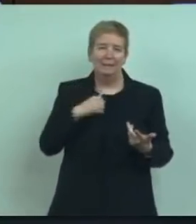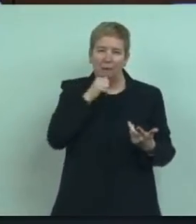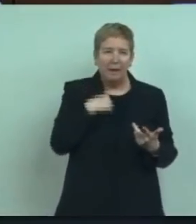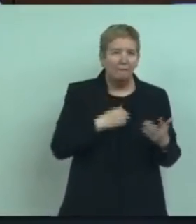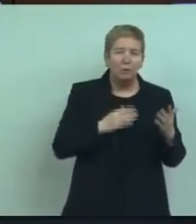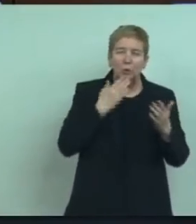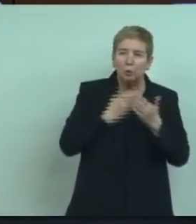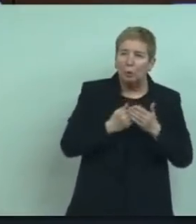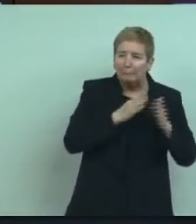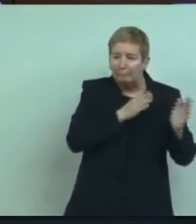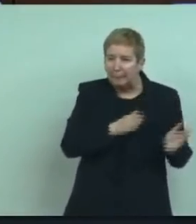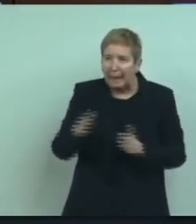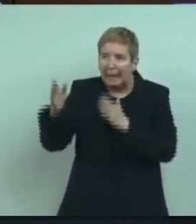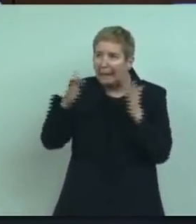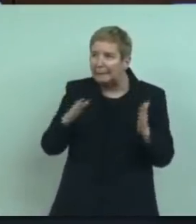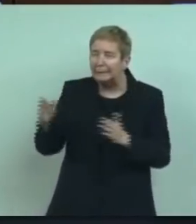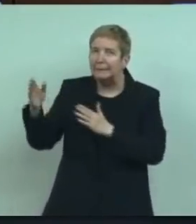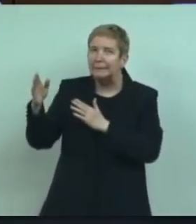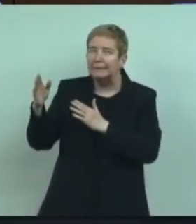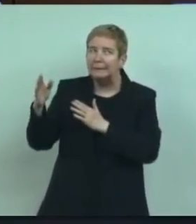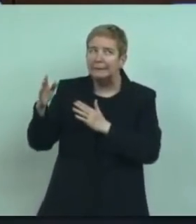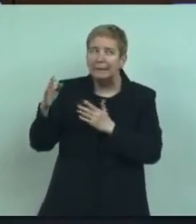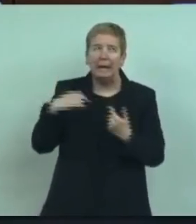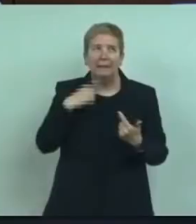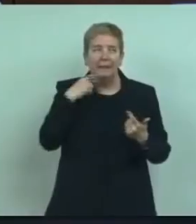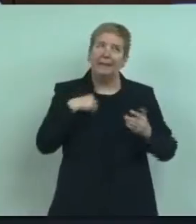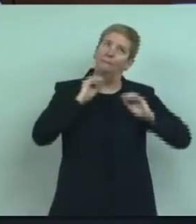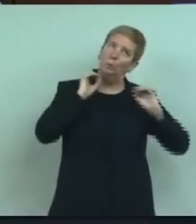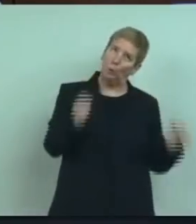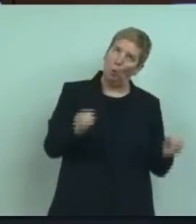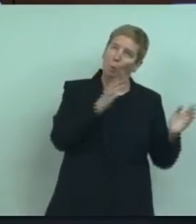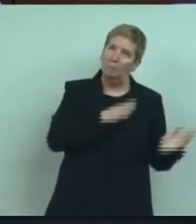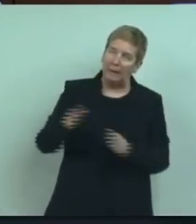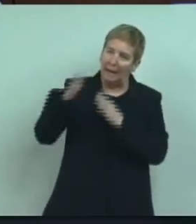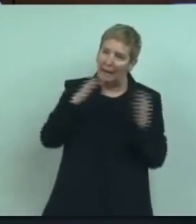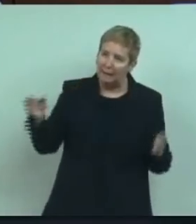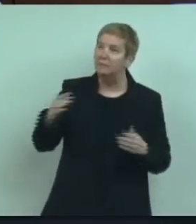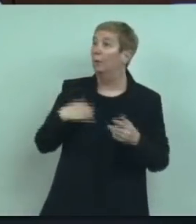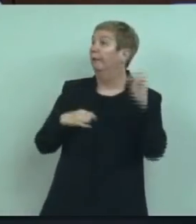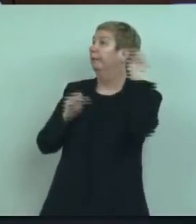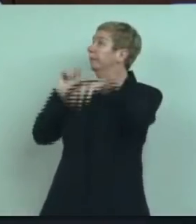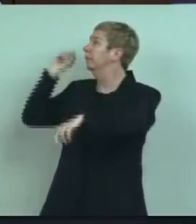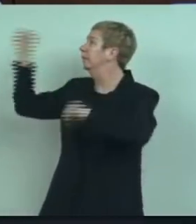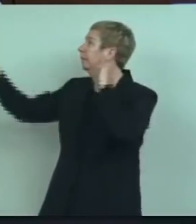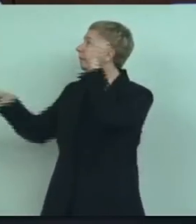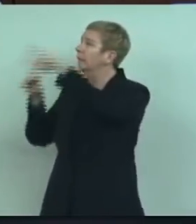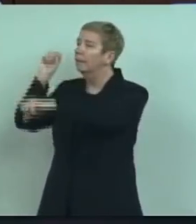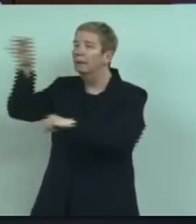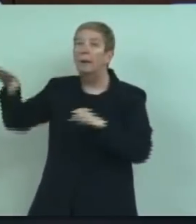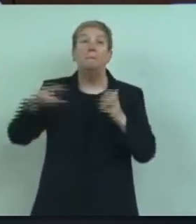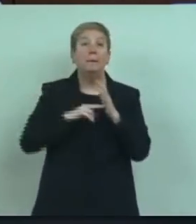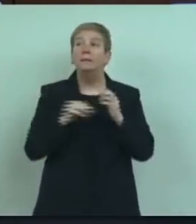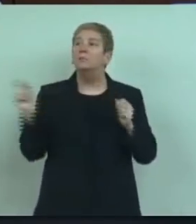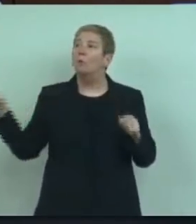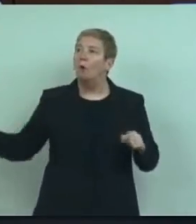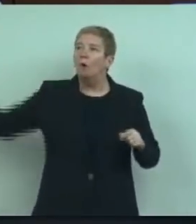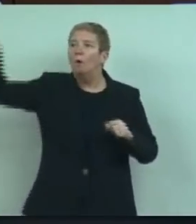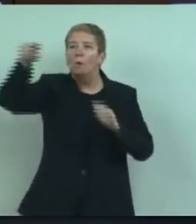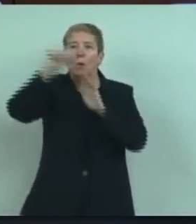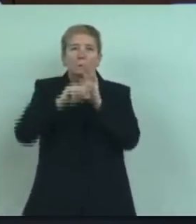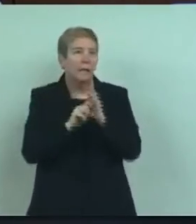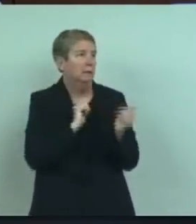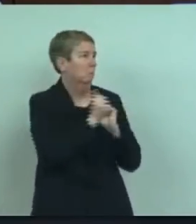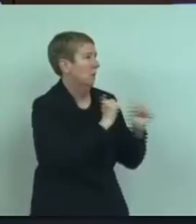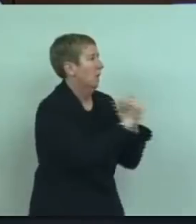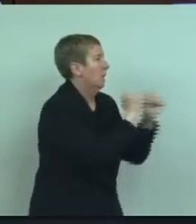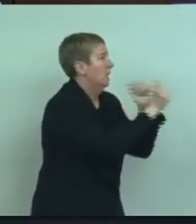way. Actually, I would argue that there was no strategy here, that it now makes every state compete for every piece of equipment. And there's three things